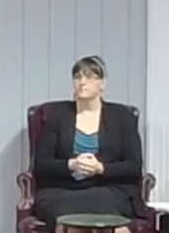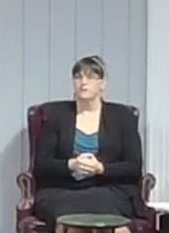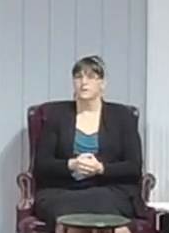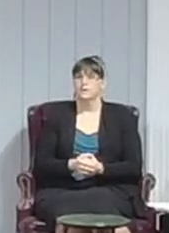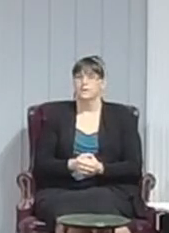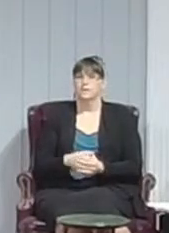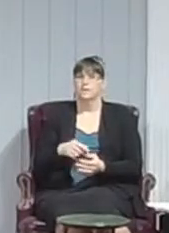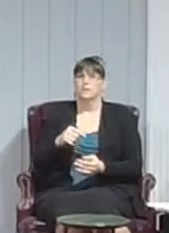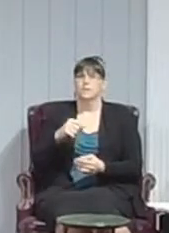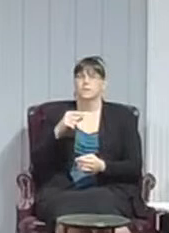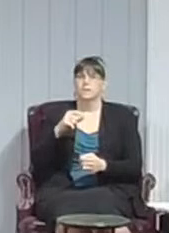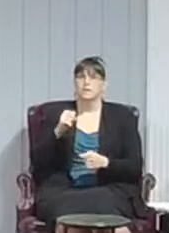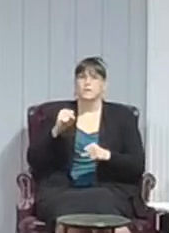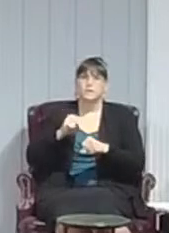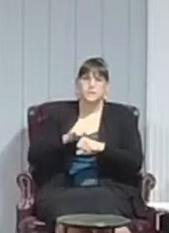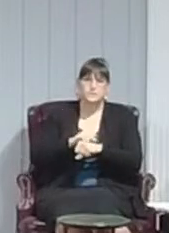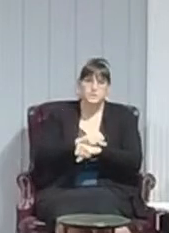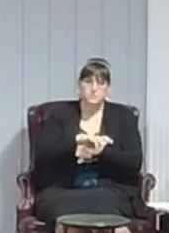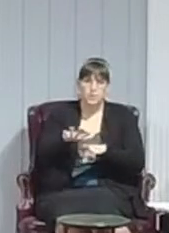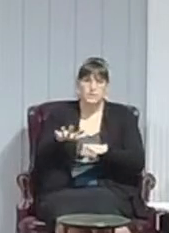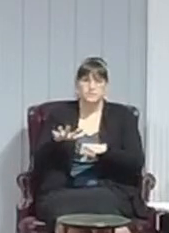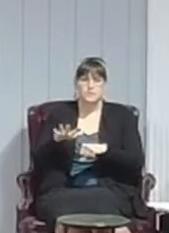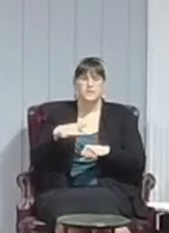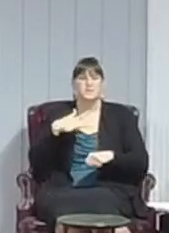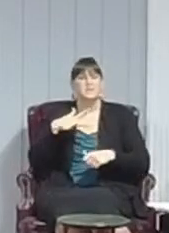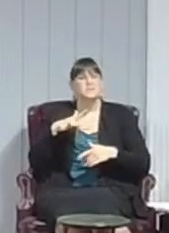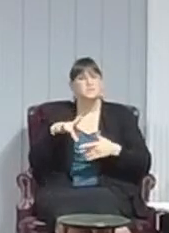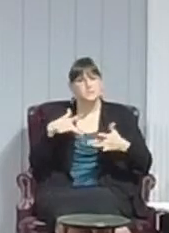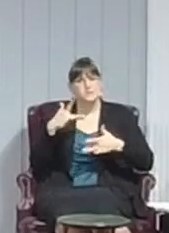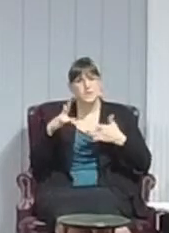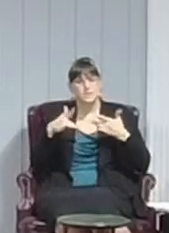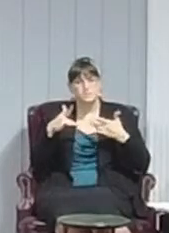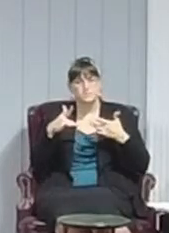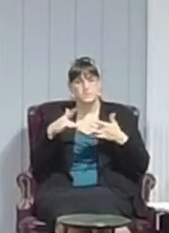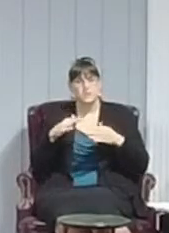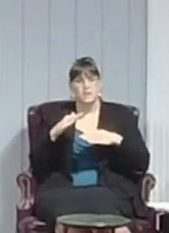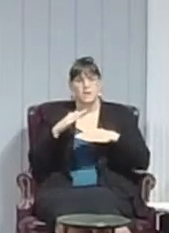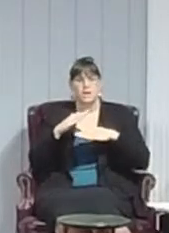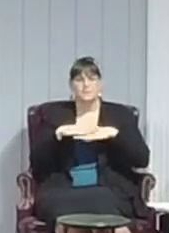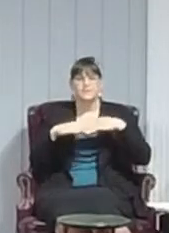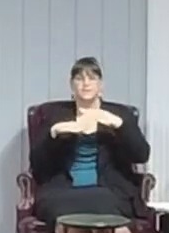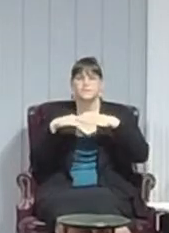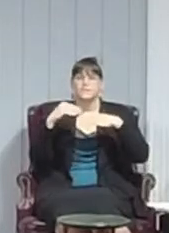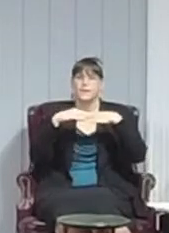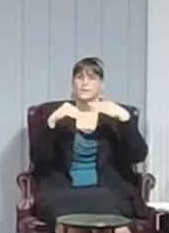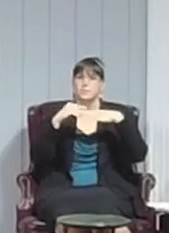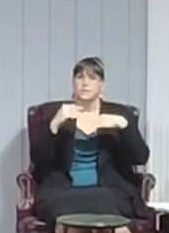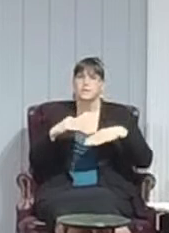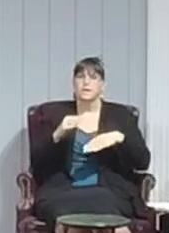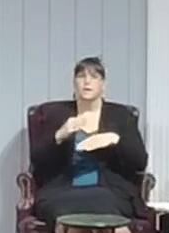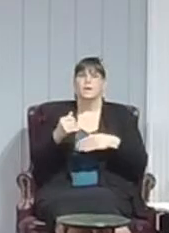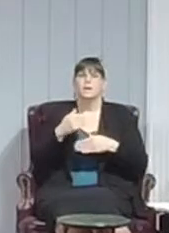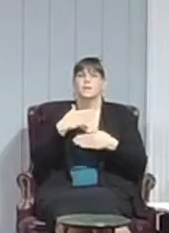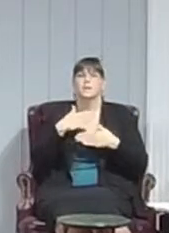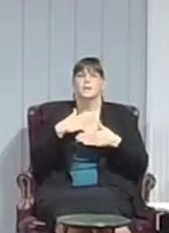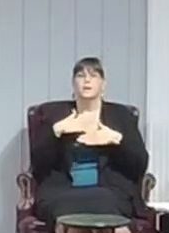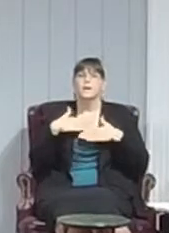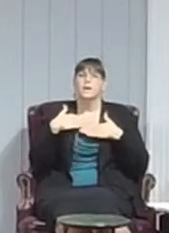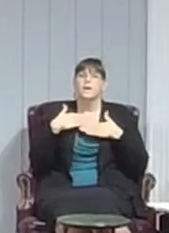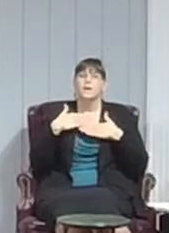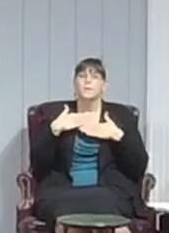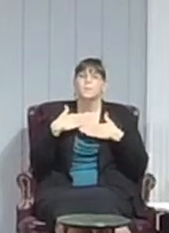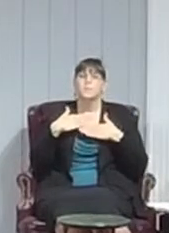Expressing at least the sentiment of developing an affectionate heart towards the Lord, having